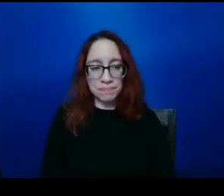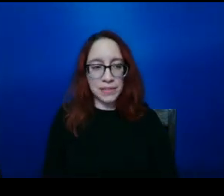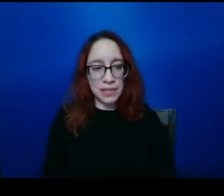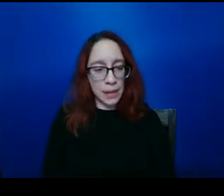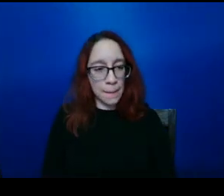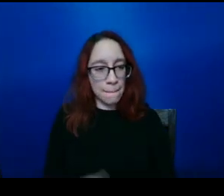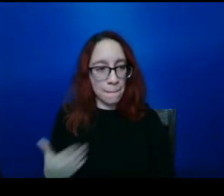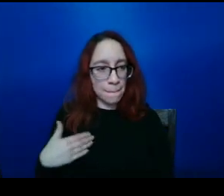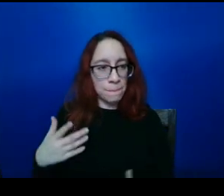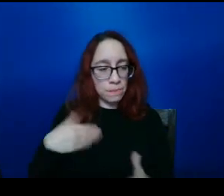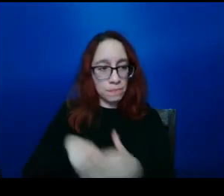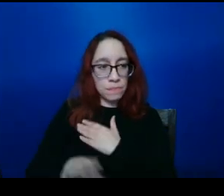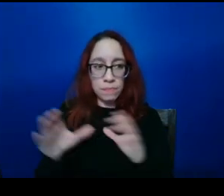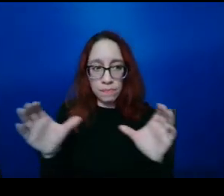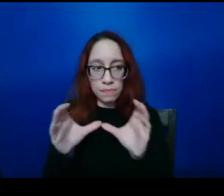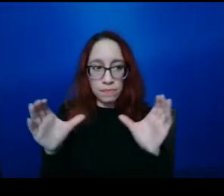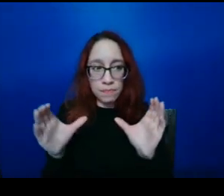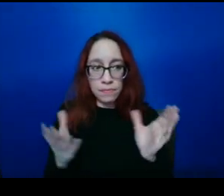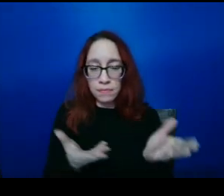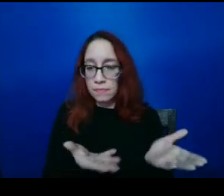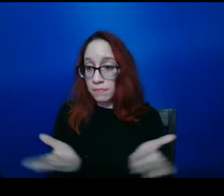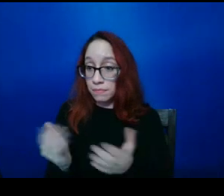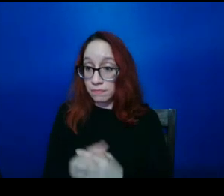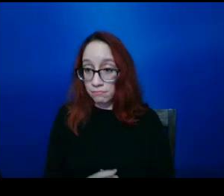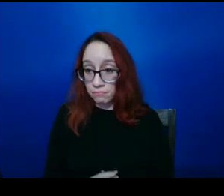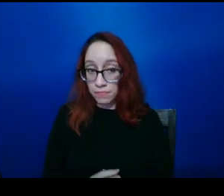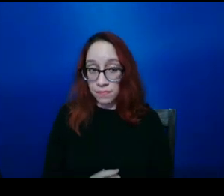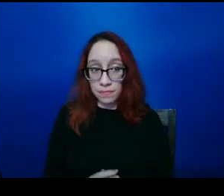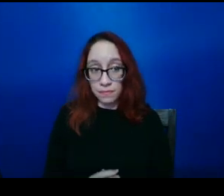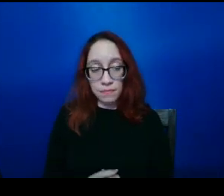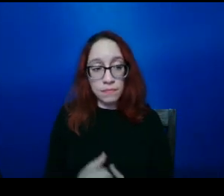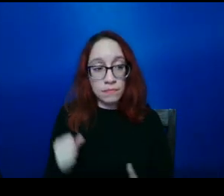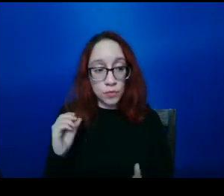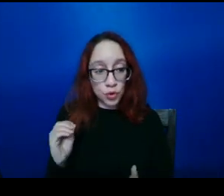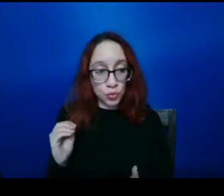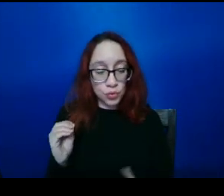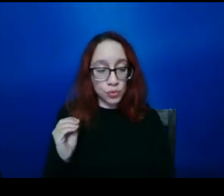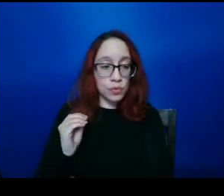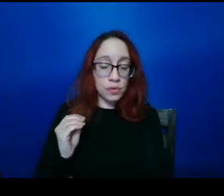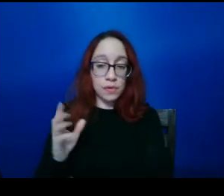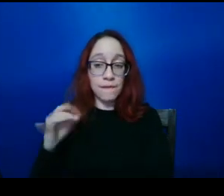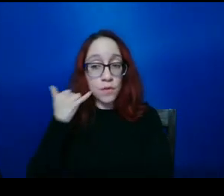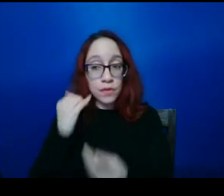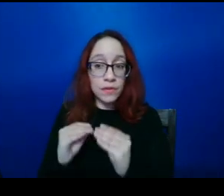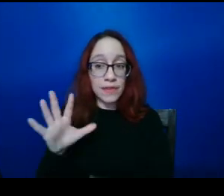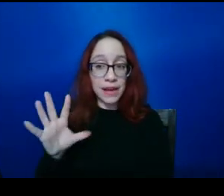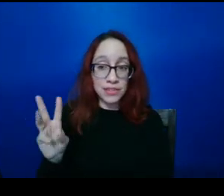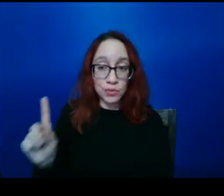And here's my birth certificate, right? So my phone number is